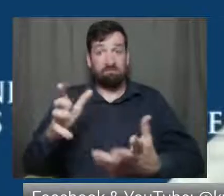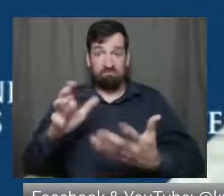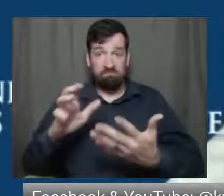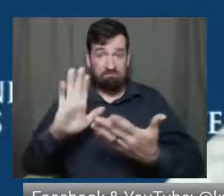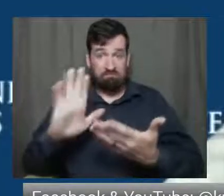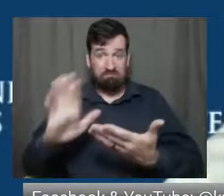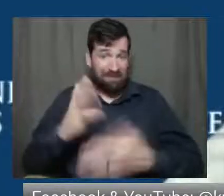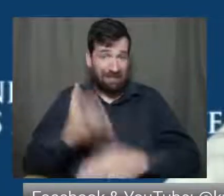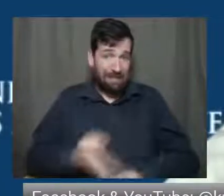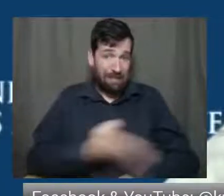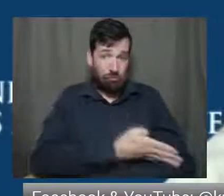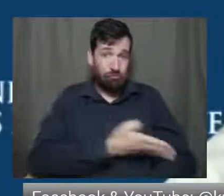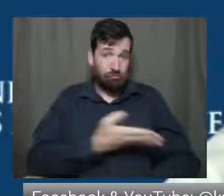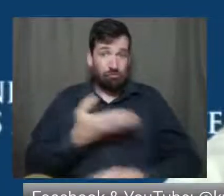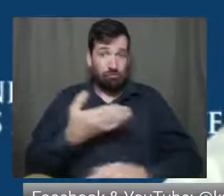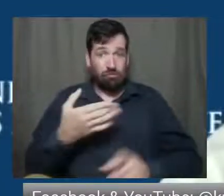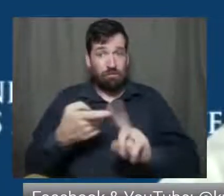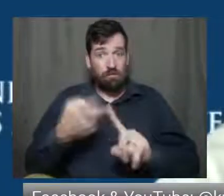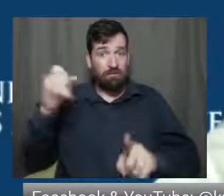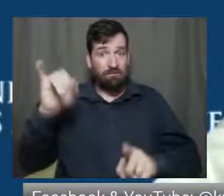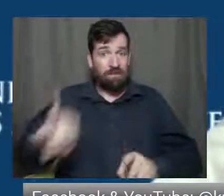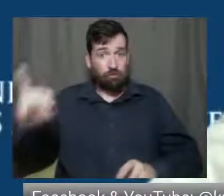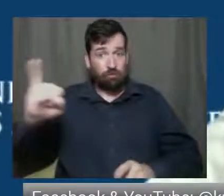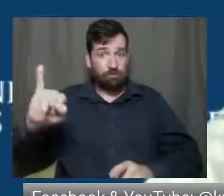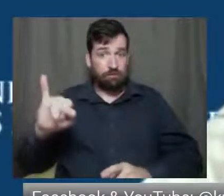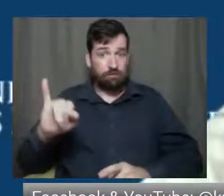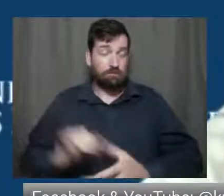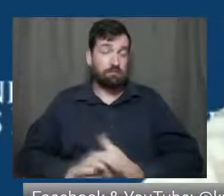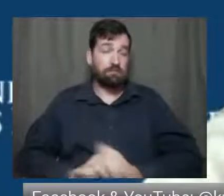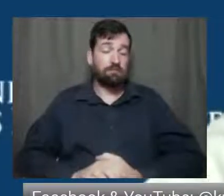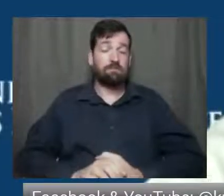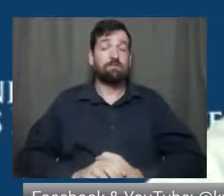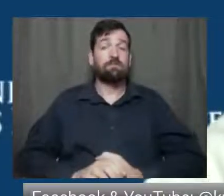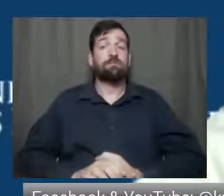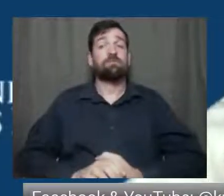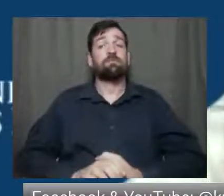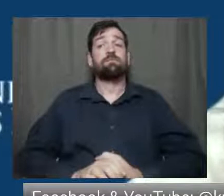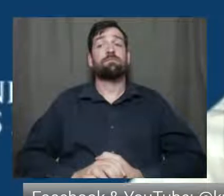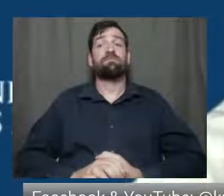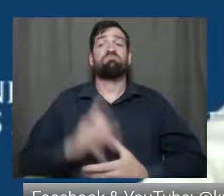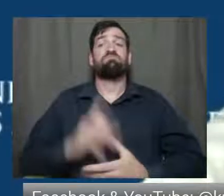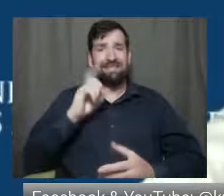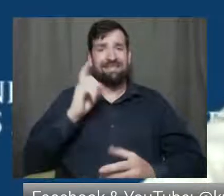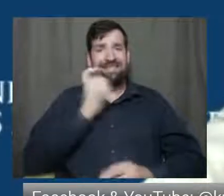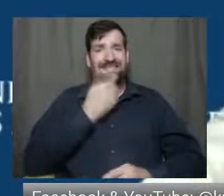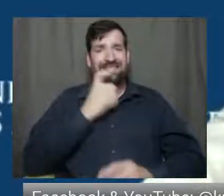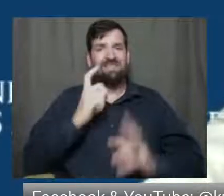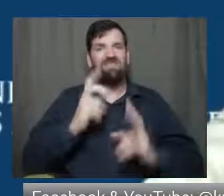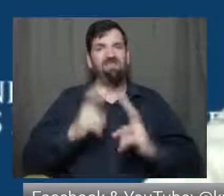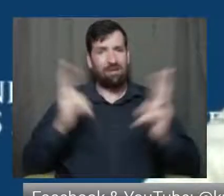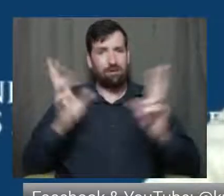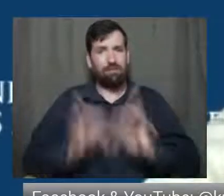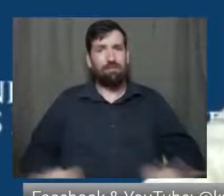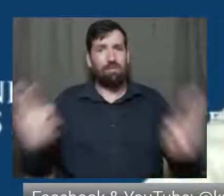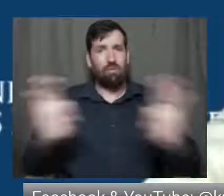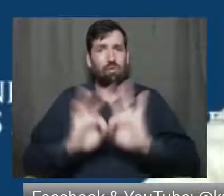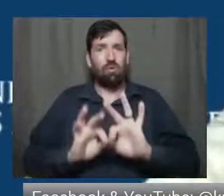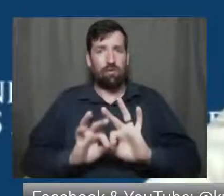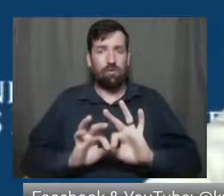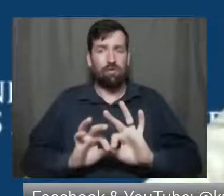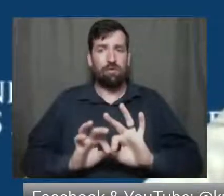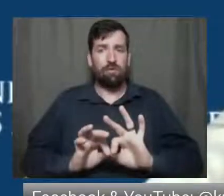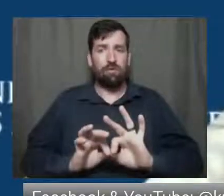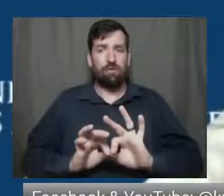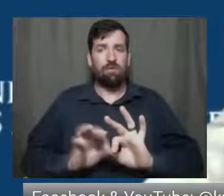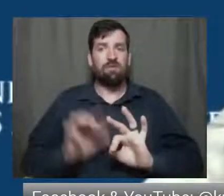from infection. So I think teeth are very important in terms of